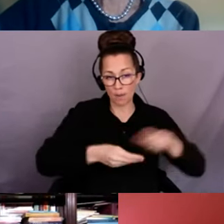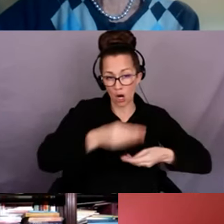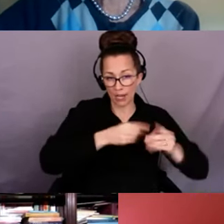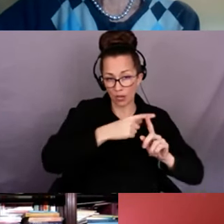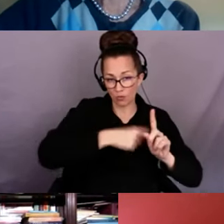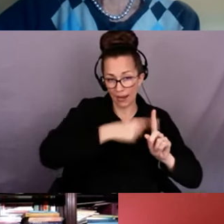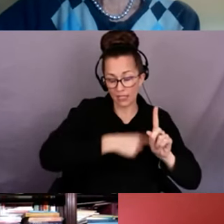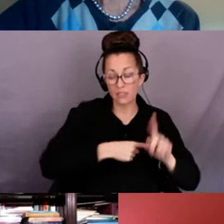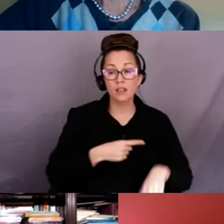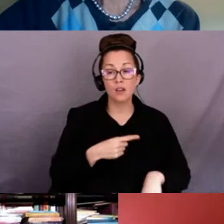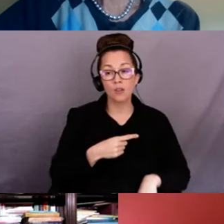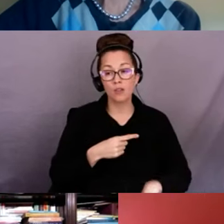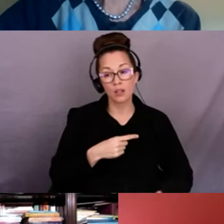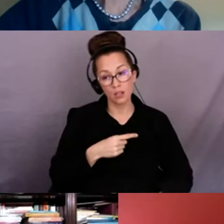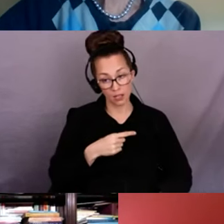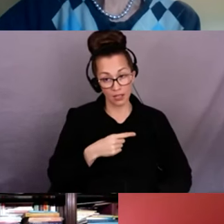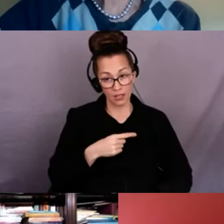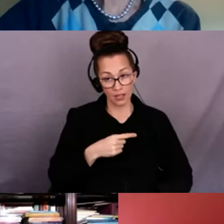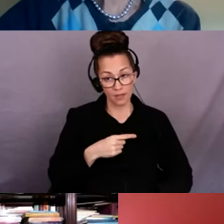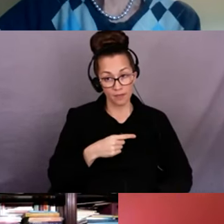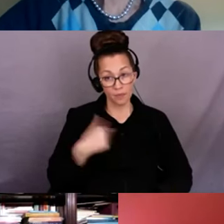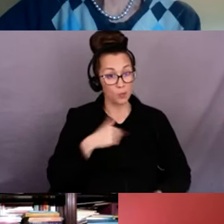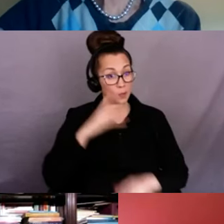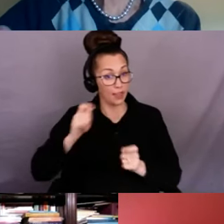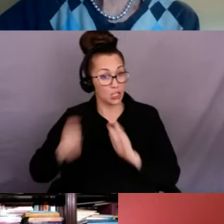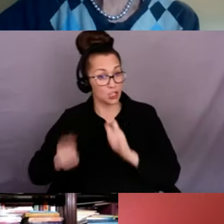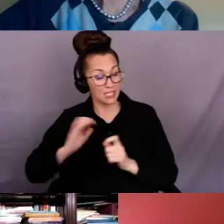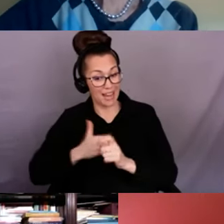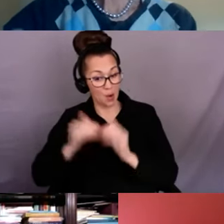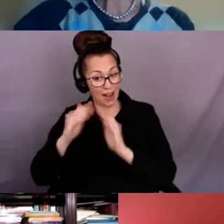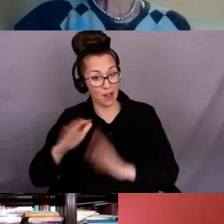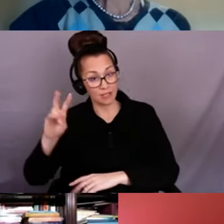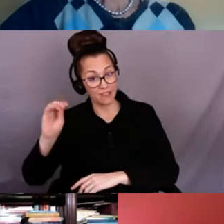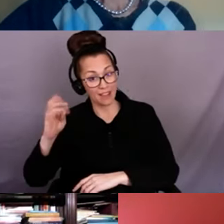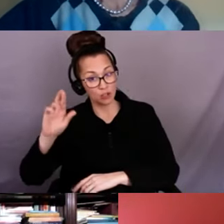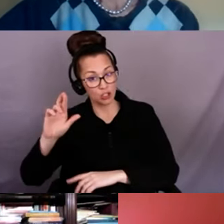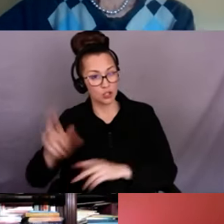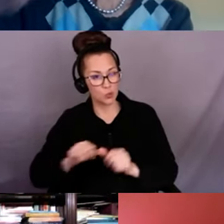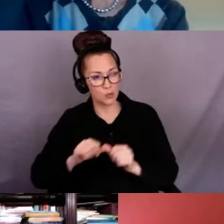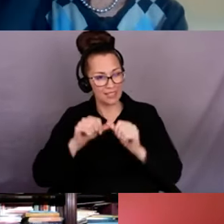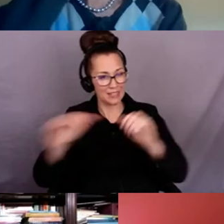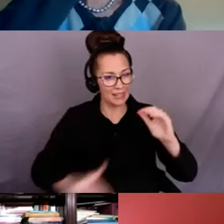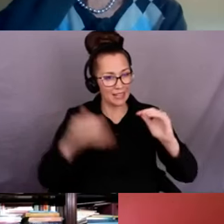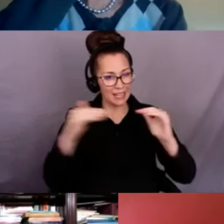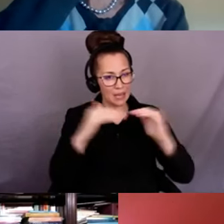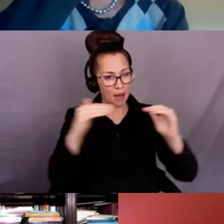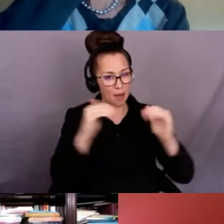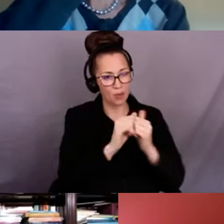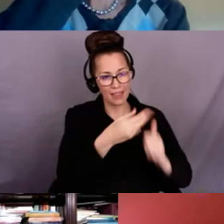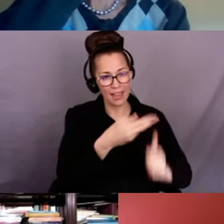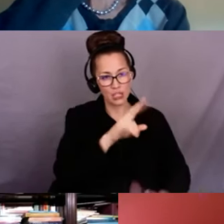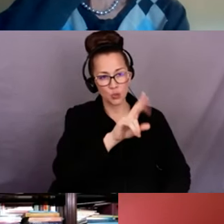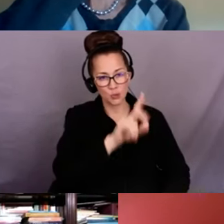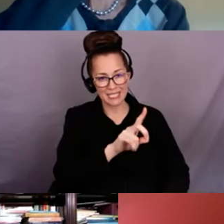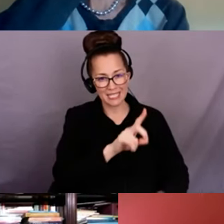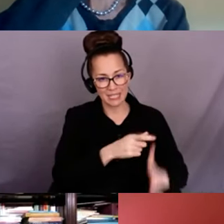updated fair market rental values, and we would be adjusting our housing voucher to keep pace with that, which just makes individuals more competitive